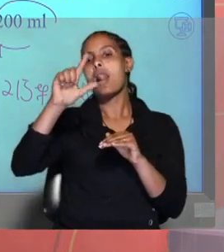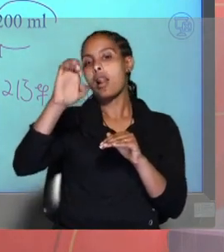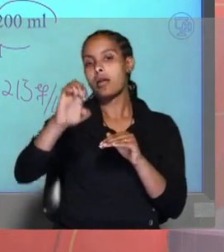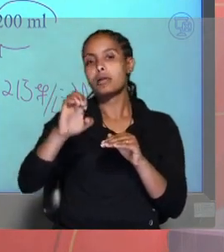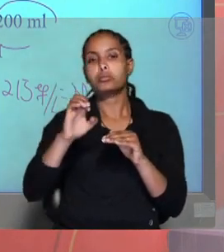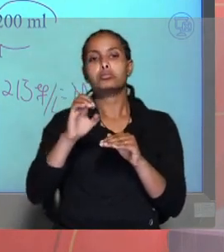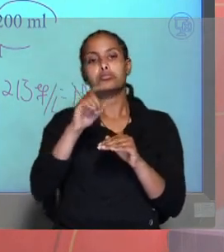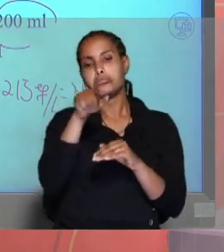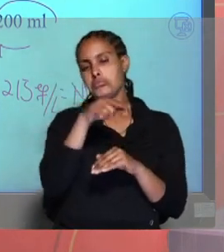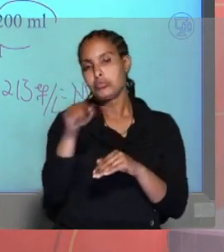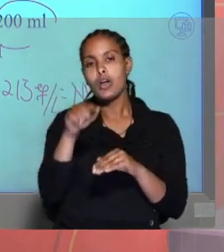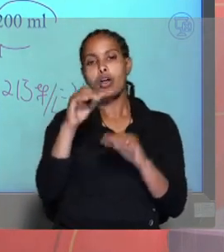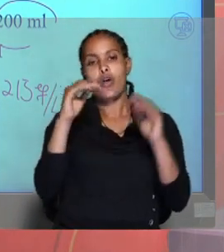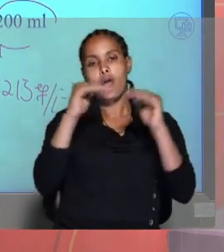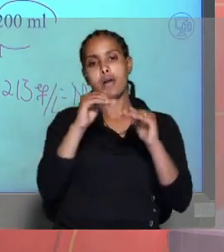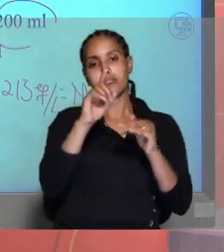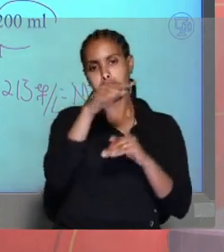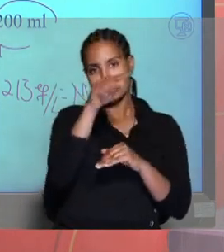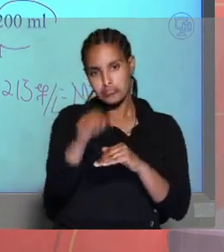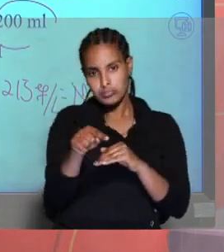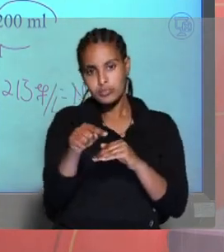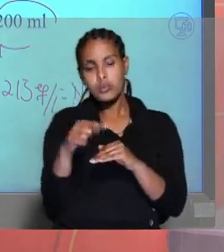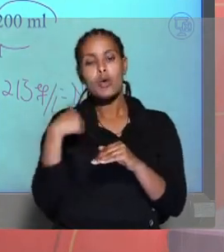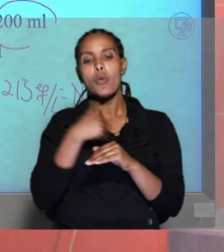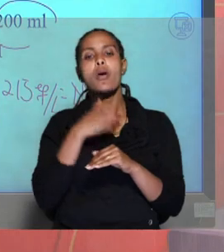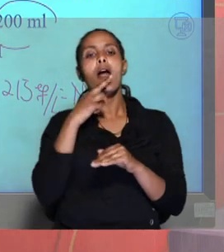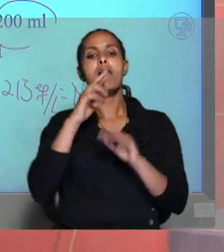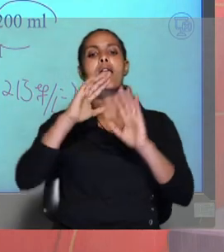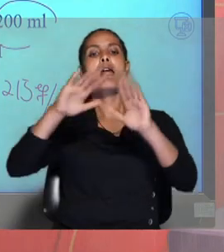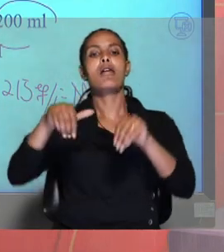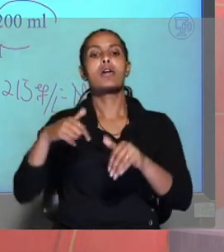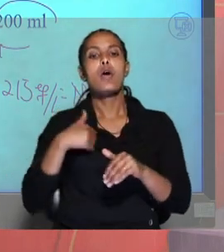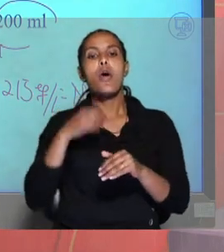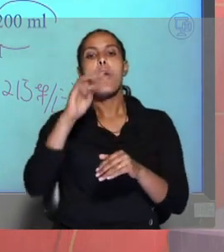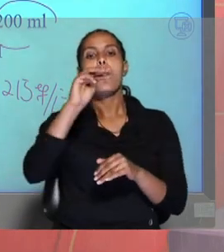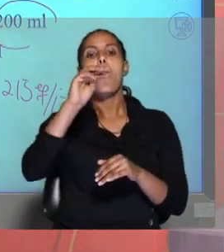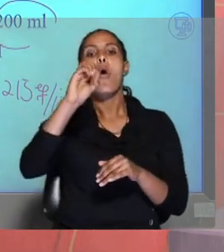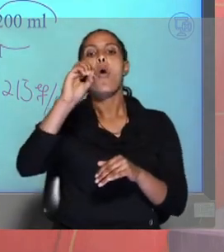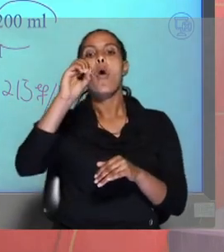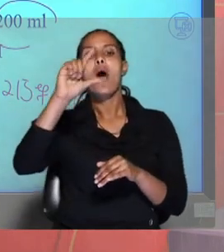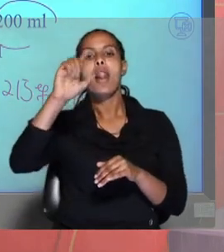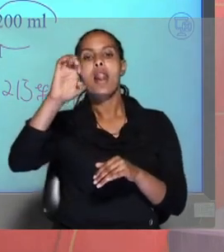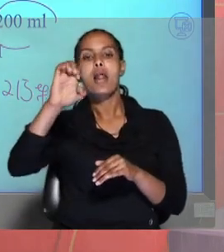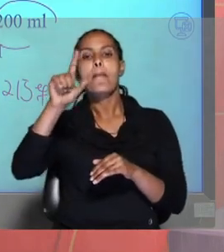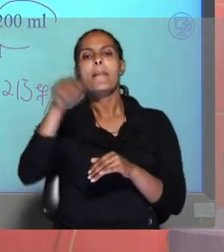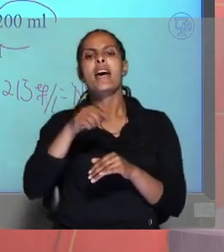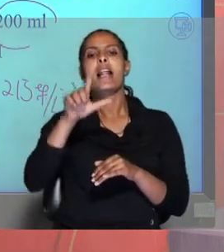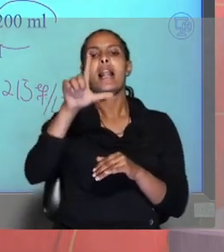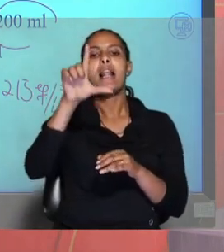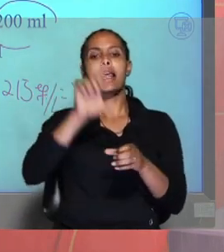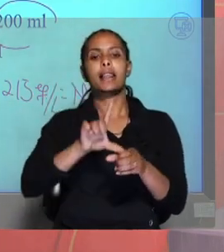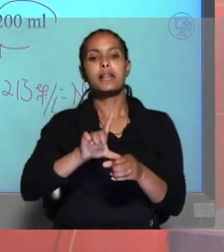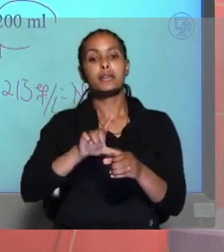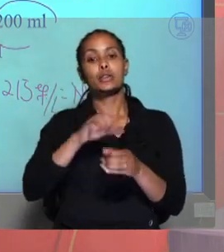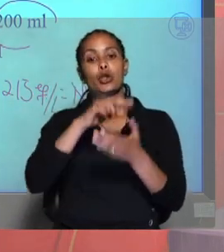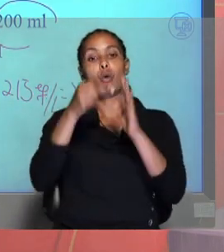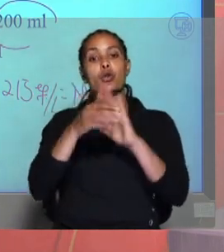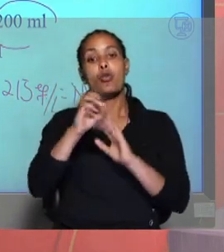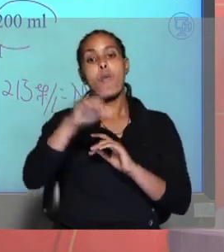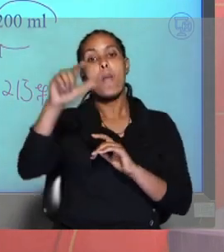Equivalence will be cancelled by equivalent. We are left with mole per liter, which is the units of